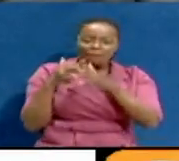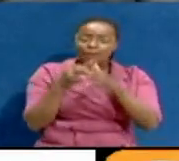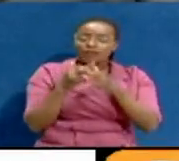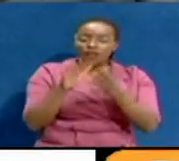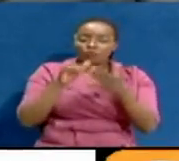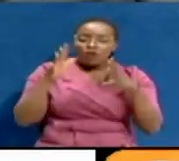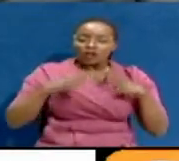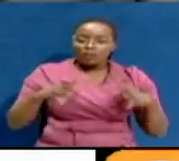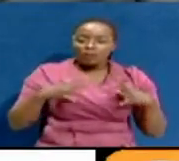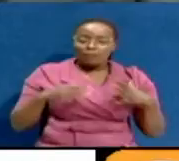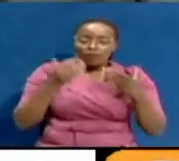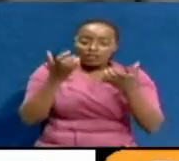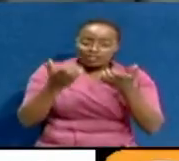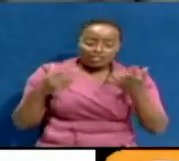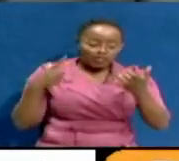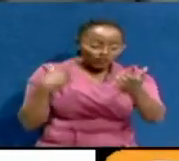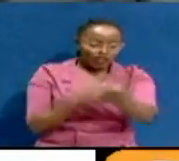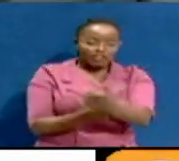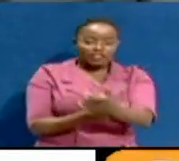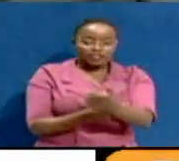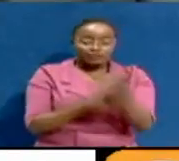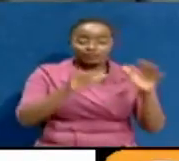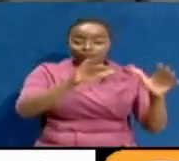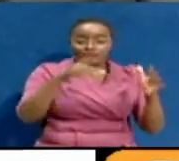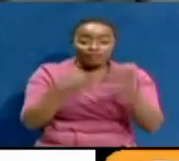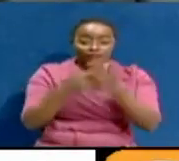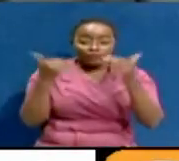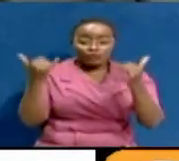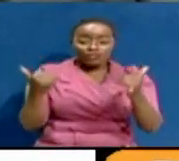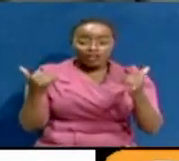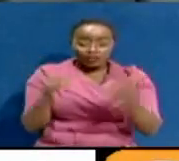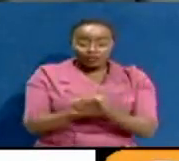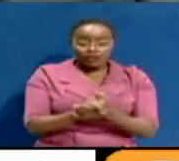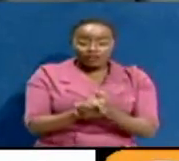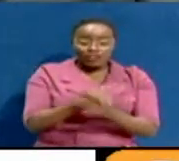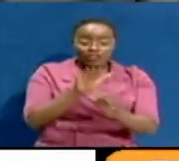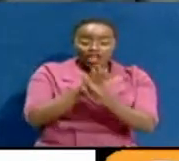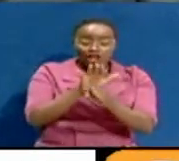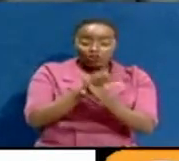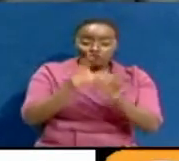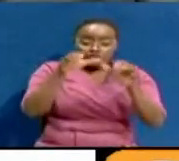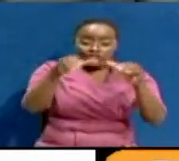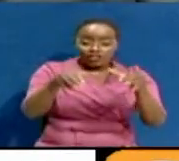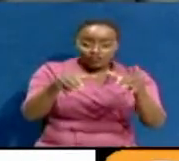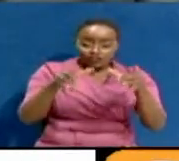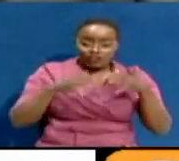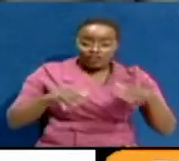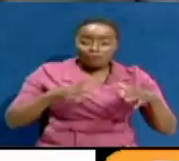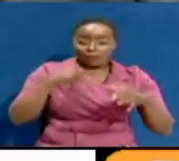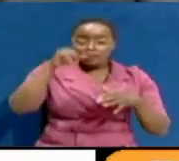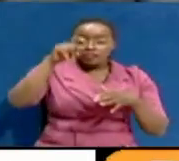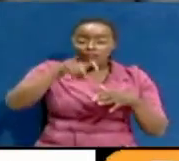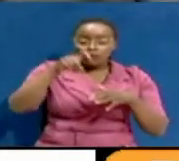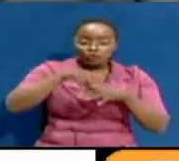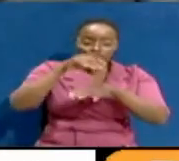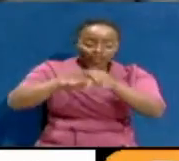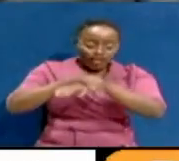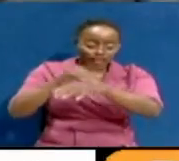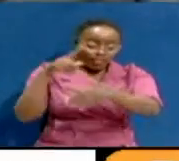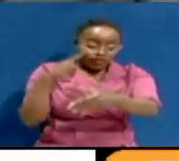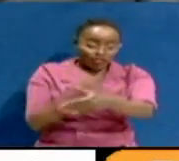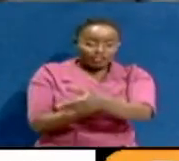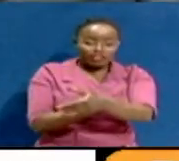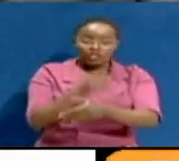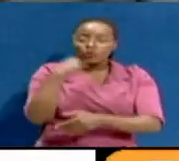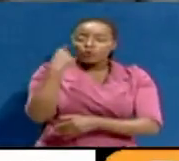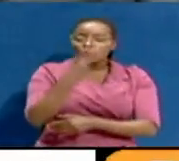the vaccine. So far, the large categories of, broadly speaking, of people who should not take the